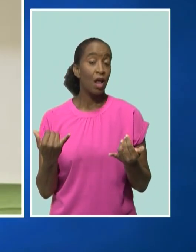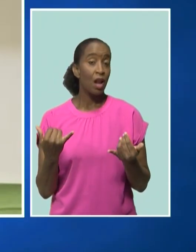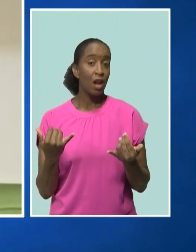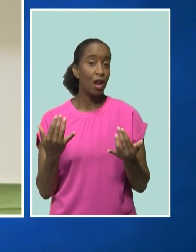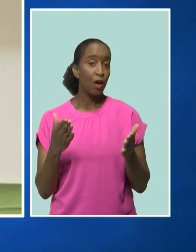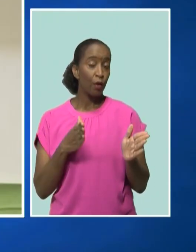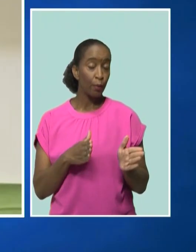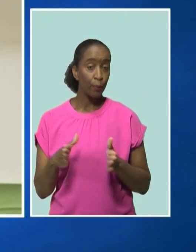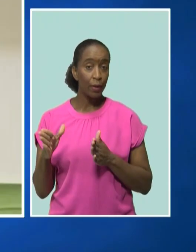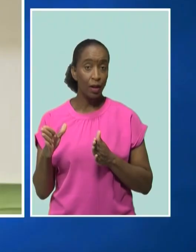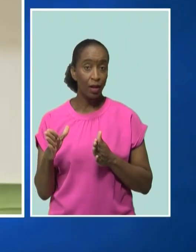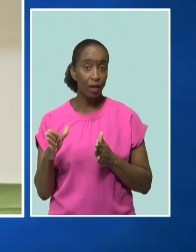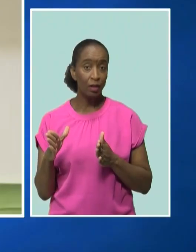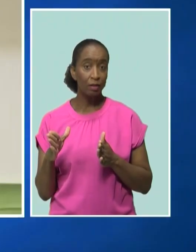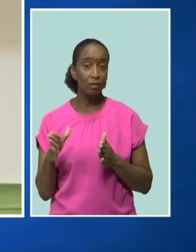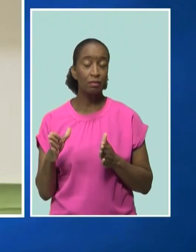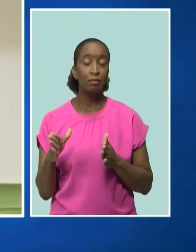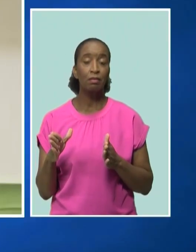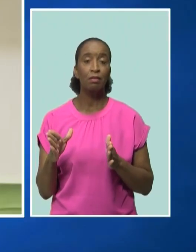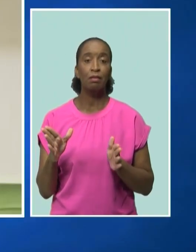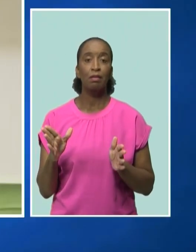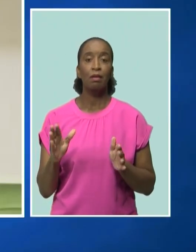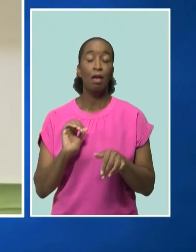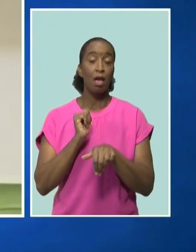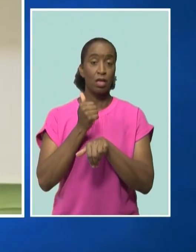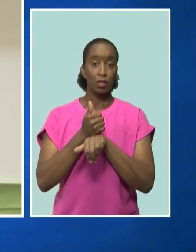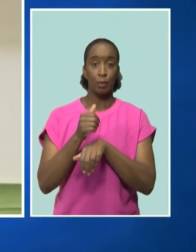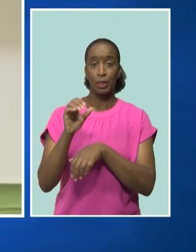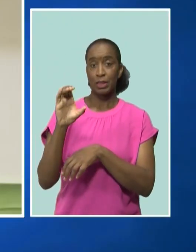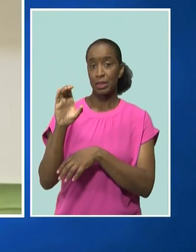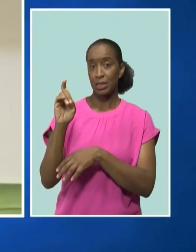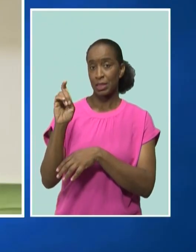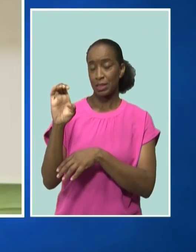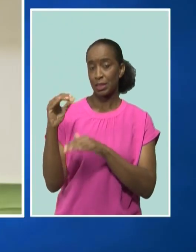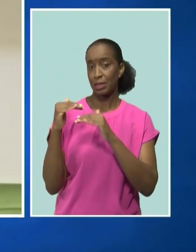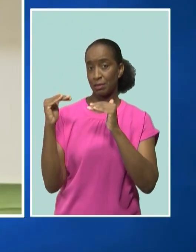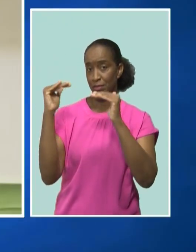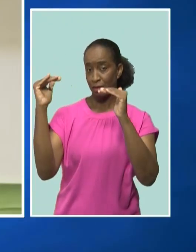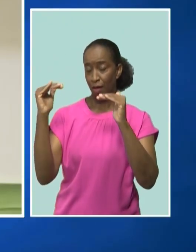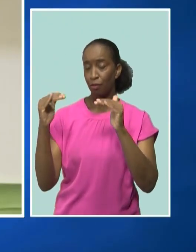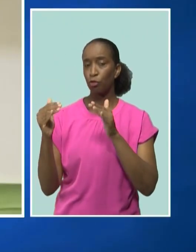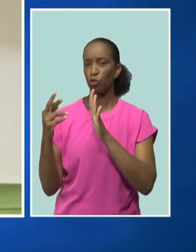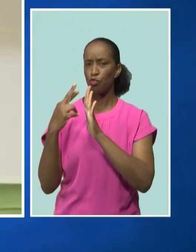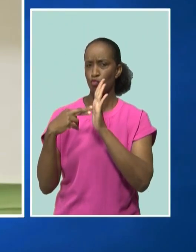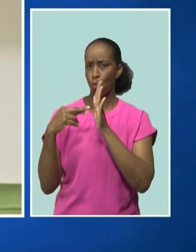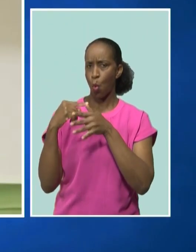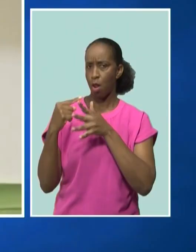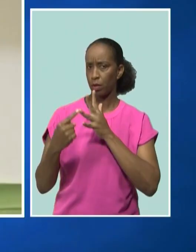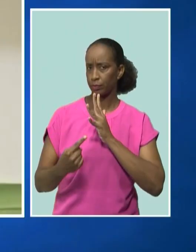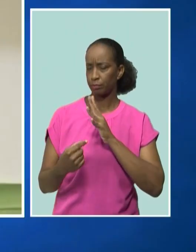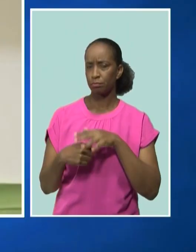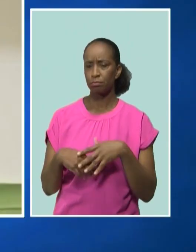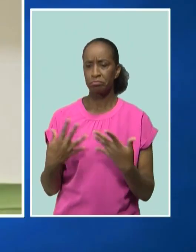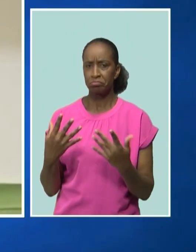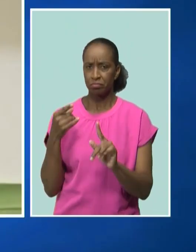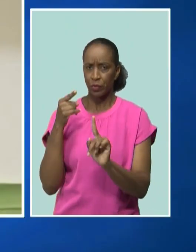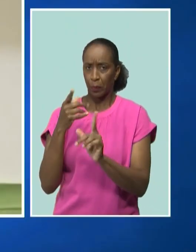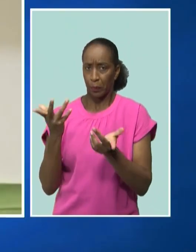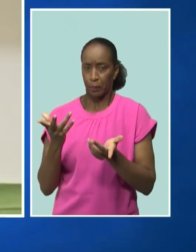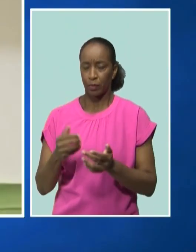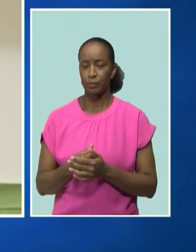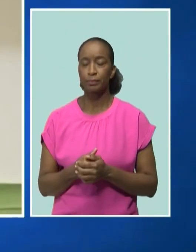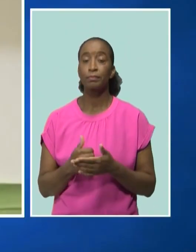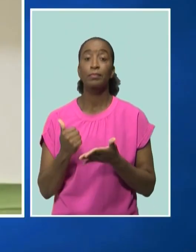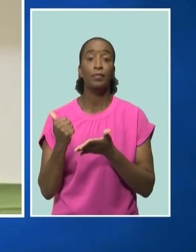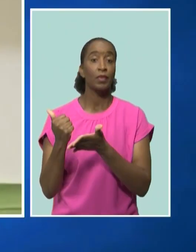now coin as our CXC standards and guidelines. And those guidelines are there to